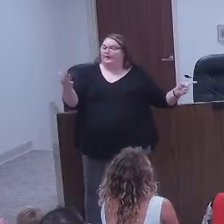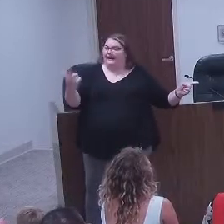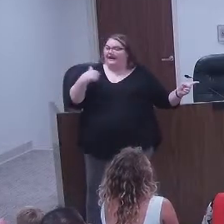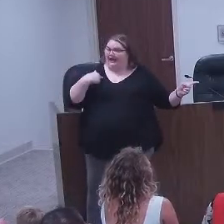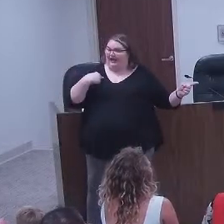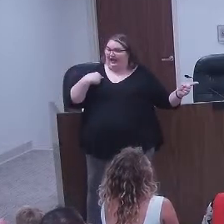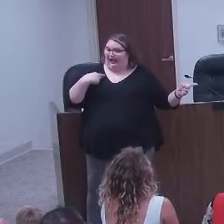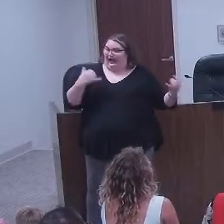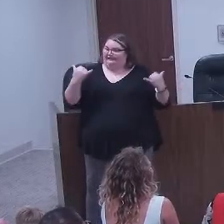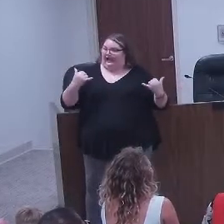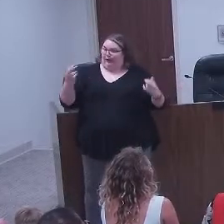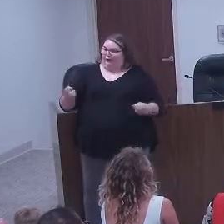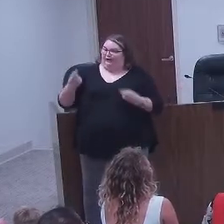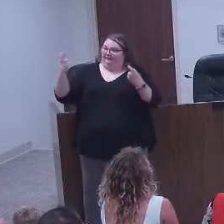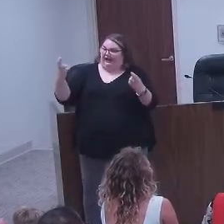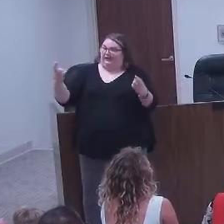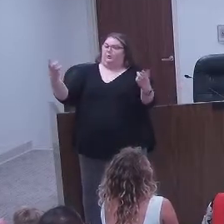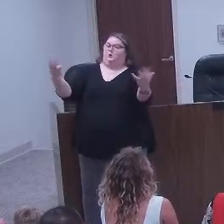adjourn.